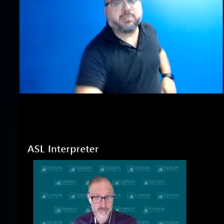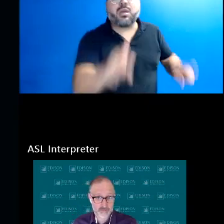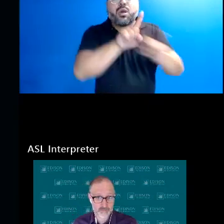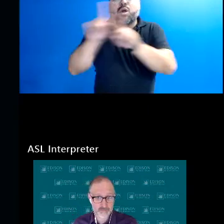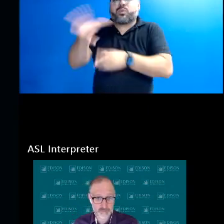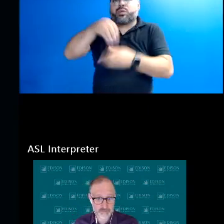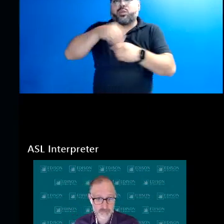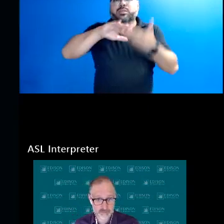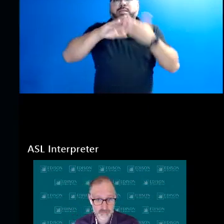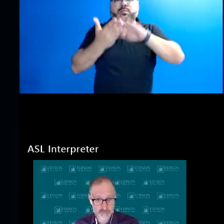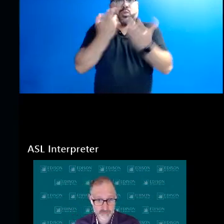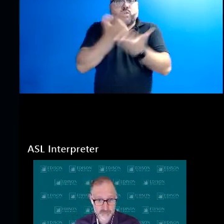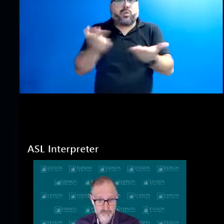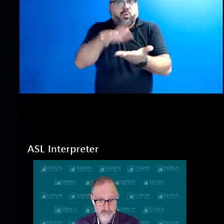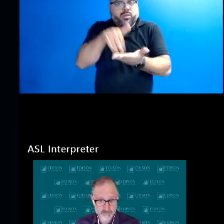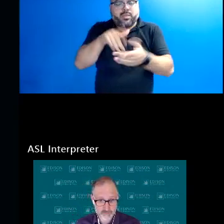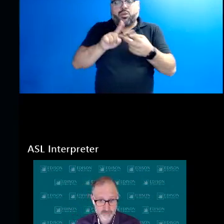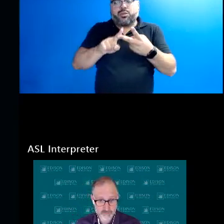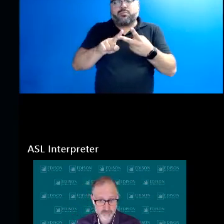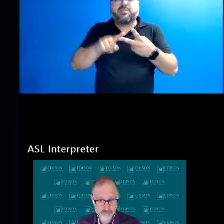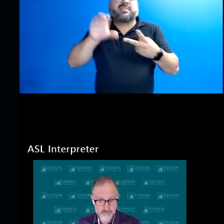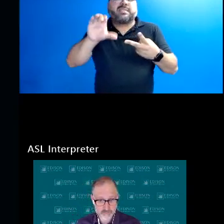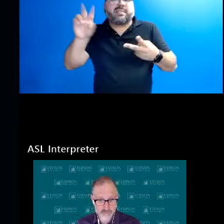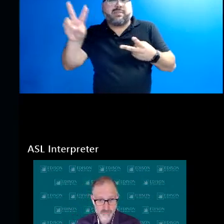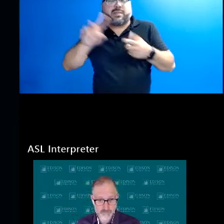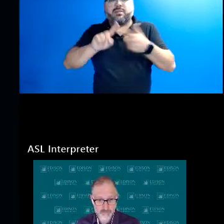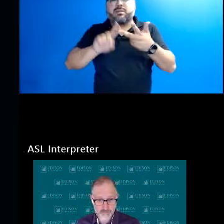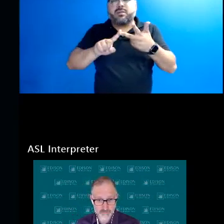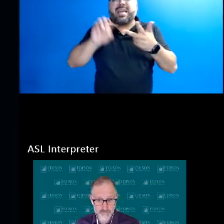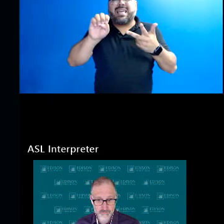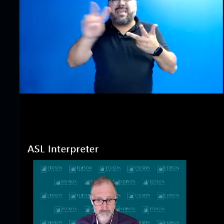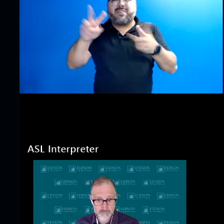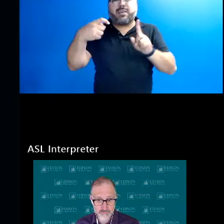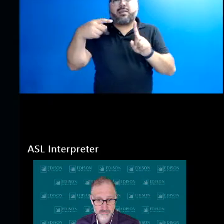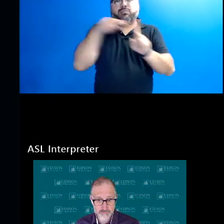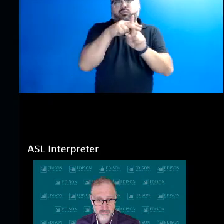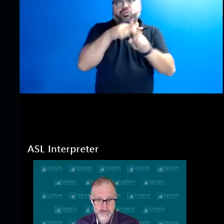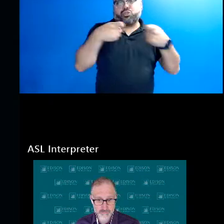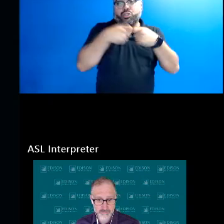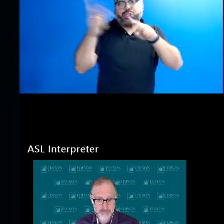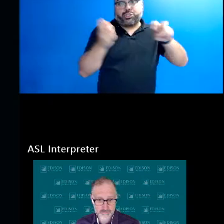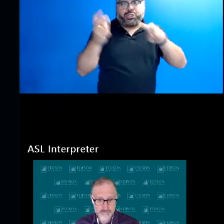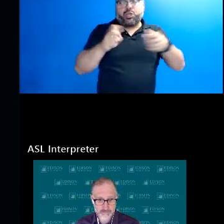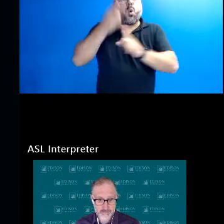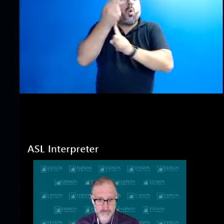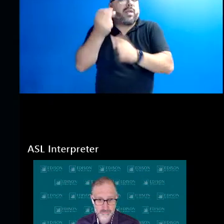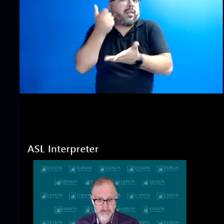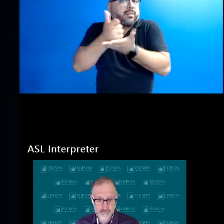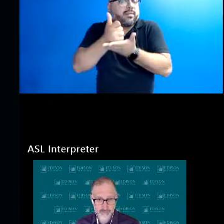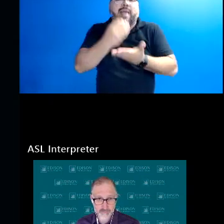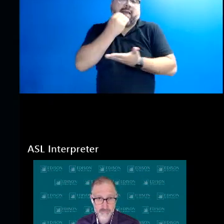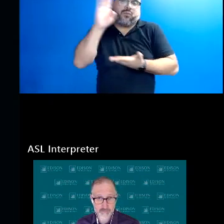resource centers, community crew vehicles, EV charging stations, hotel assistance, and food banks. So